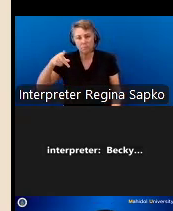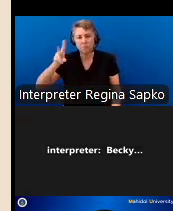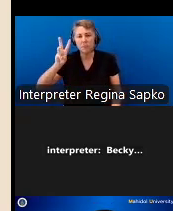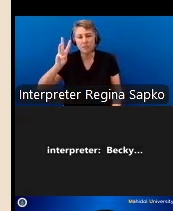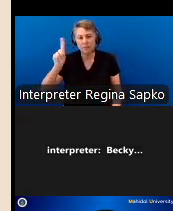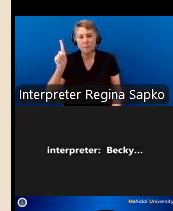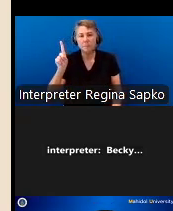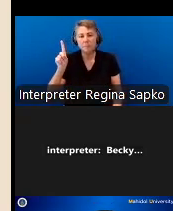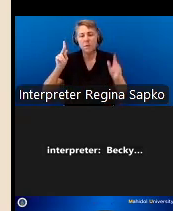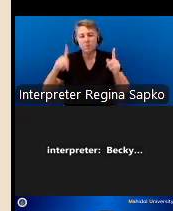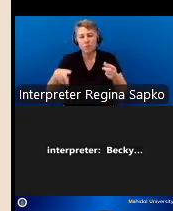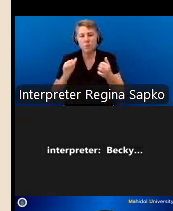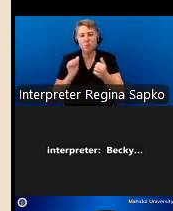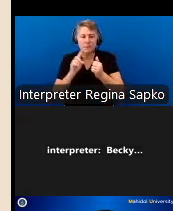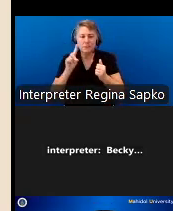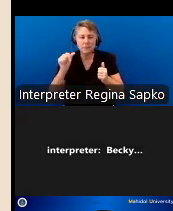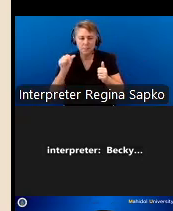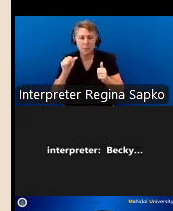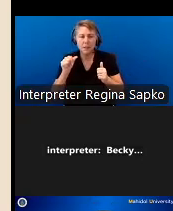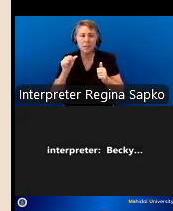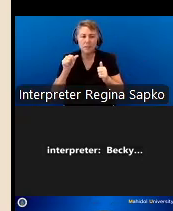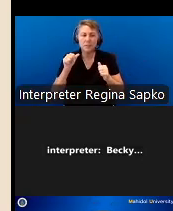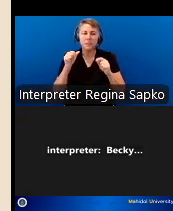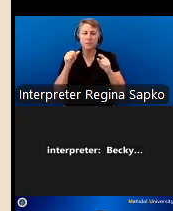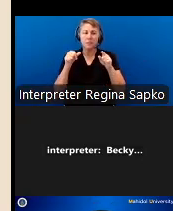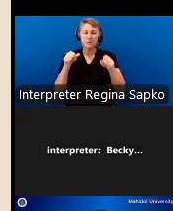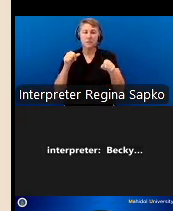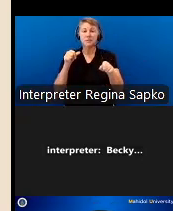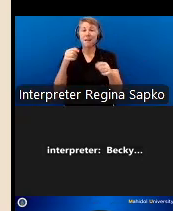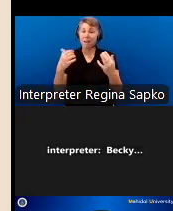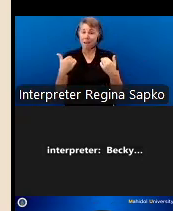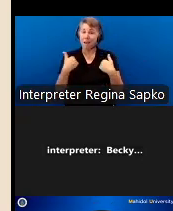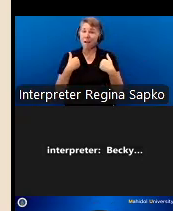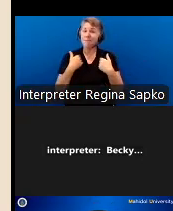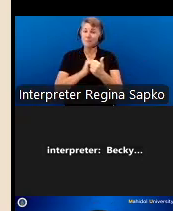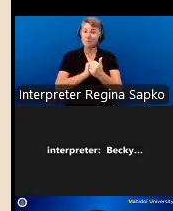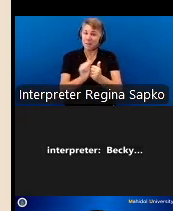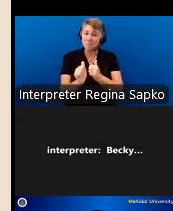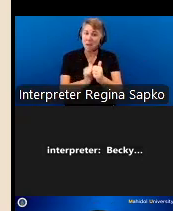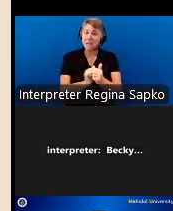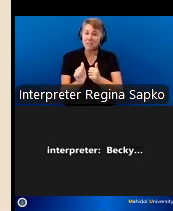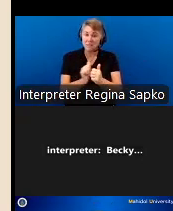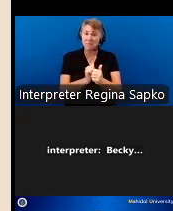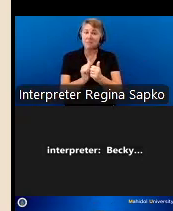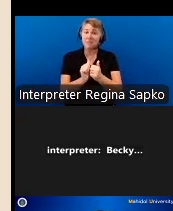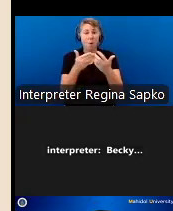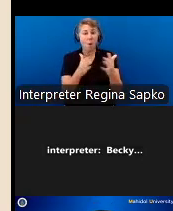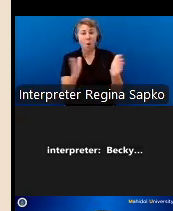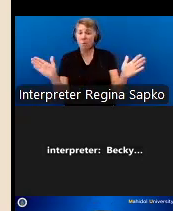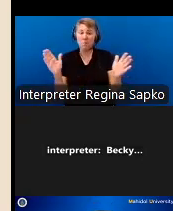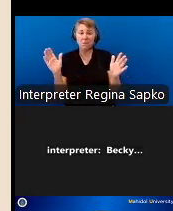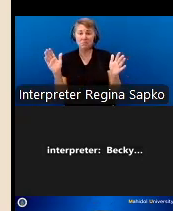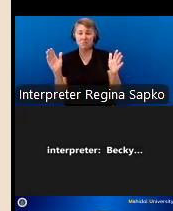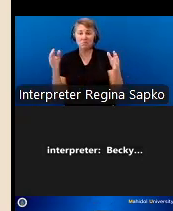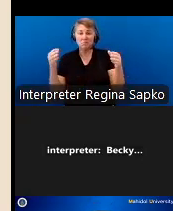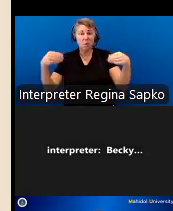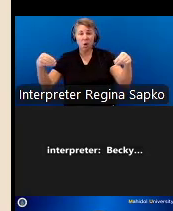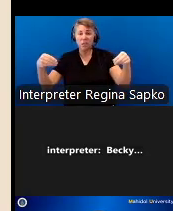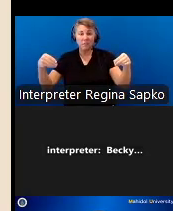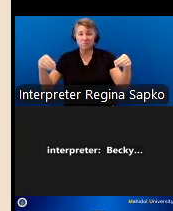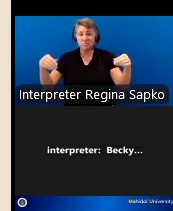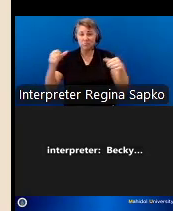are employed in the competitive or the open labor market. And